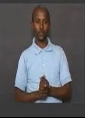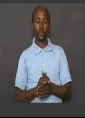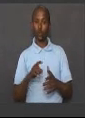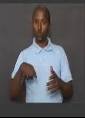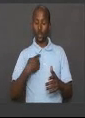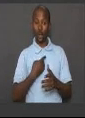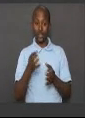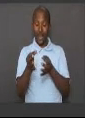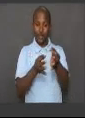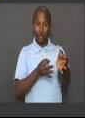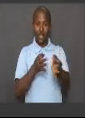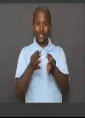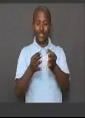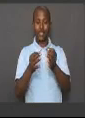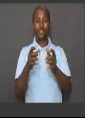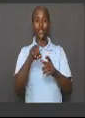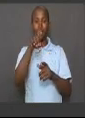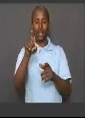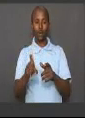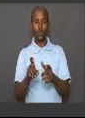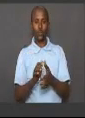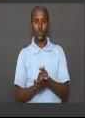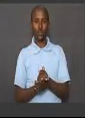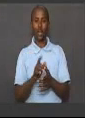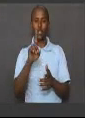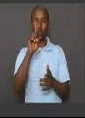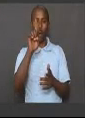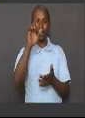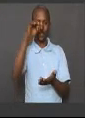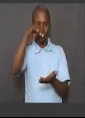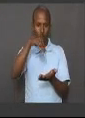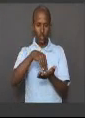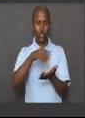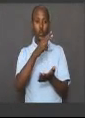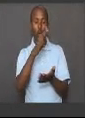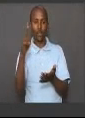We can express this equation as